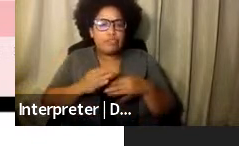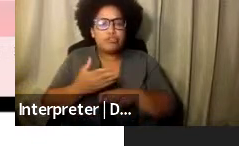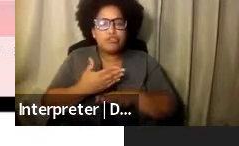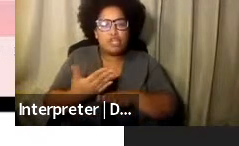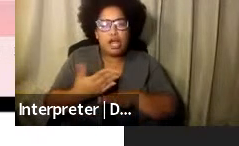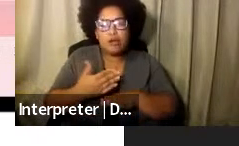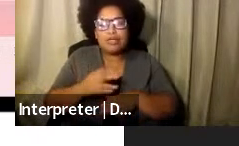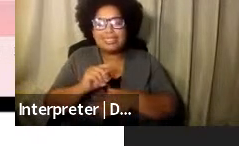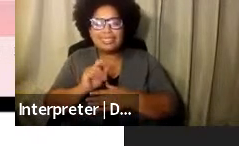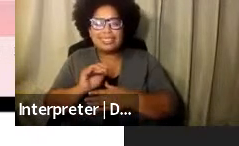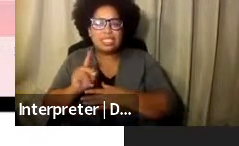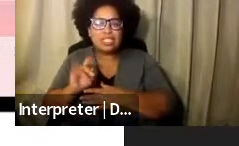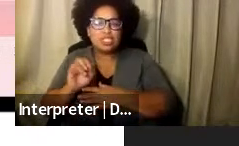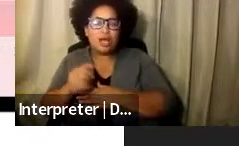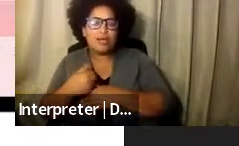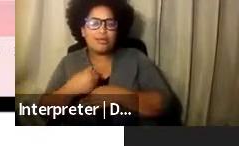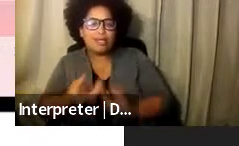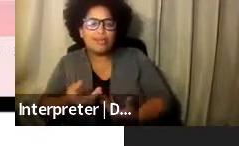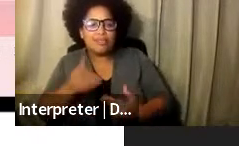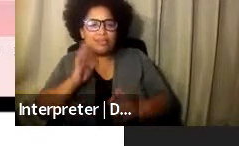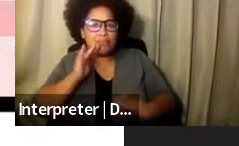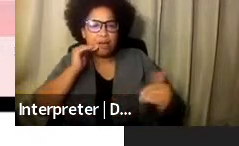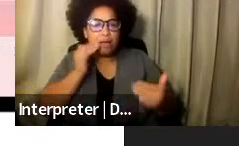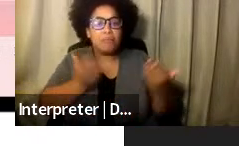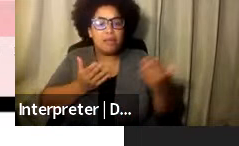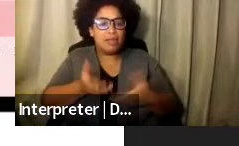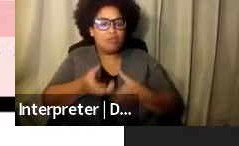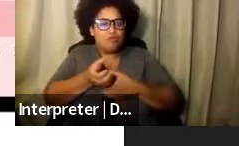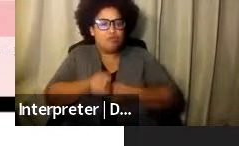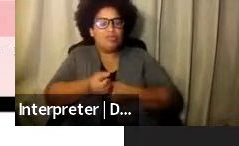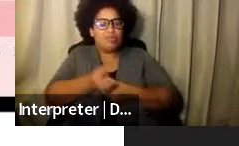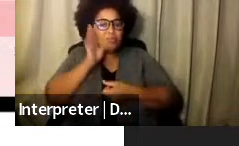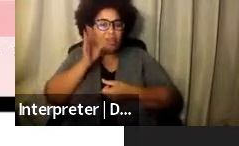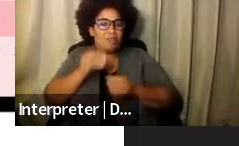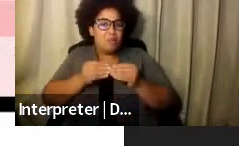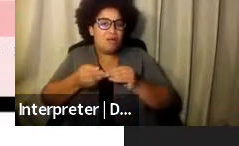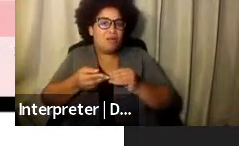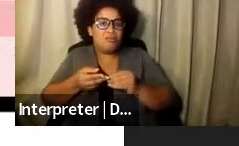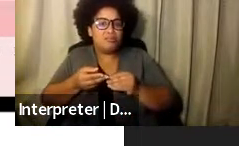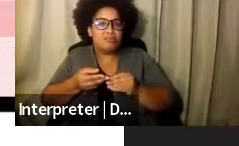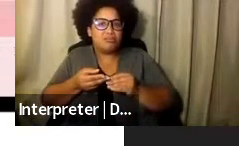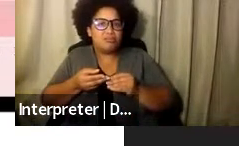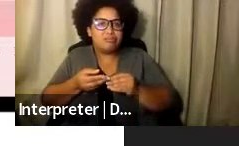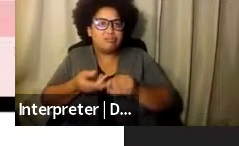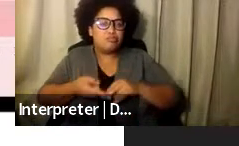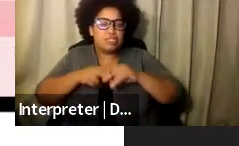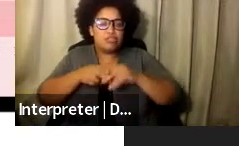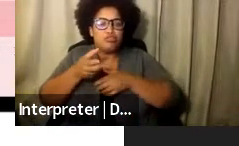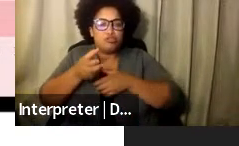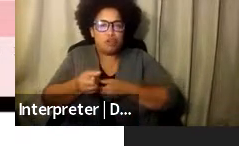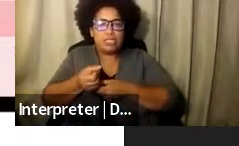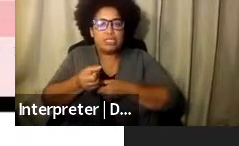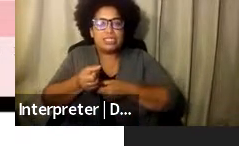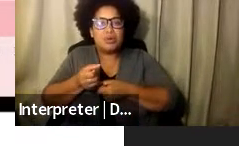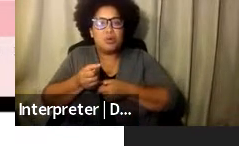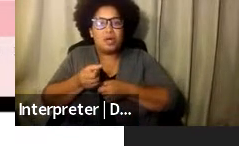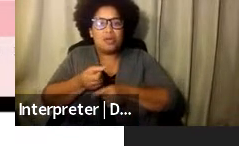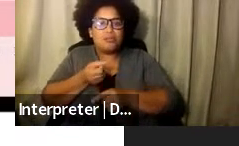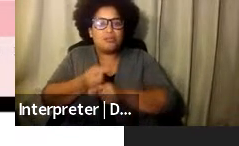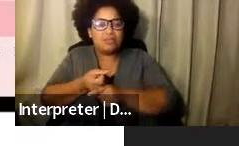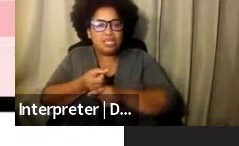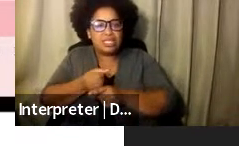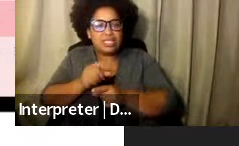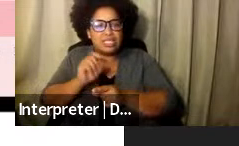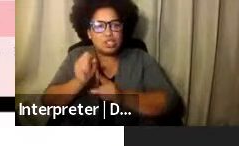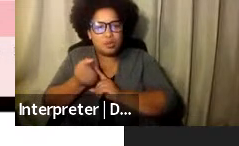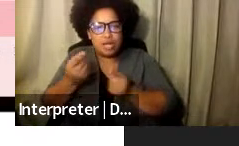a TikTok that made them smile, they'll be more likely to trust health organizations in times of need. For example, when we want people to